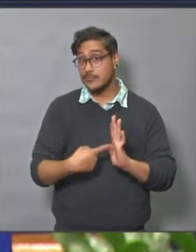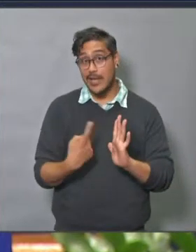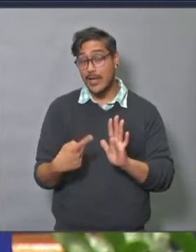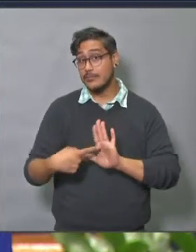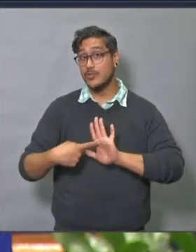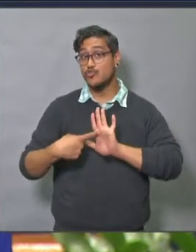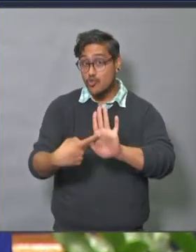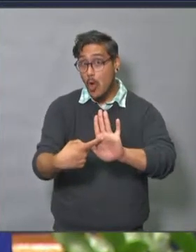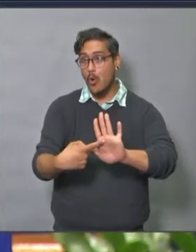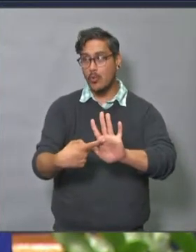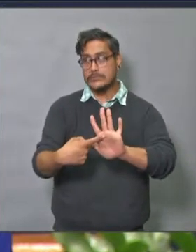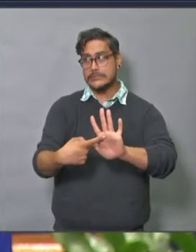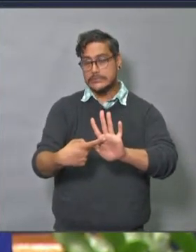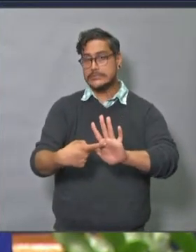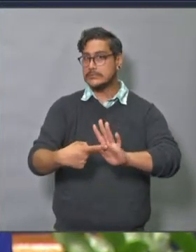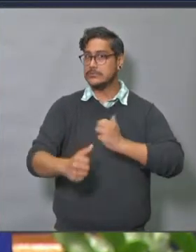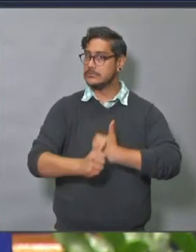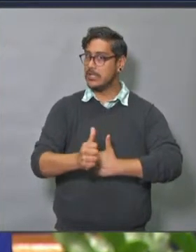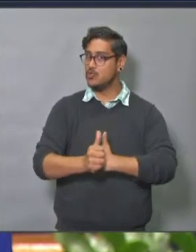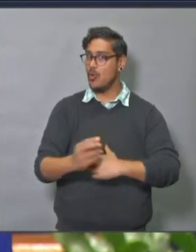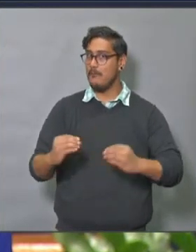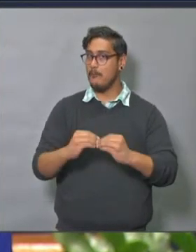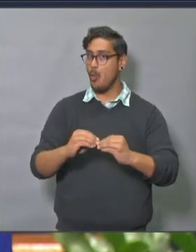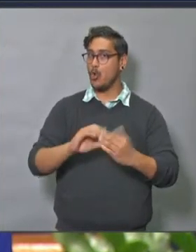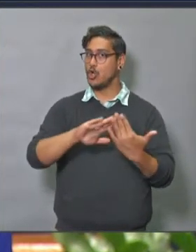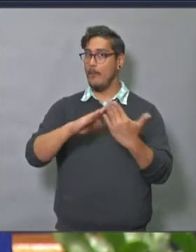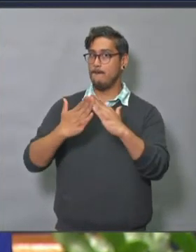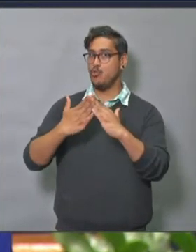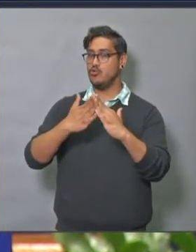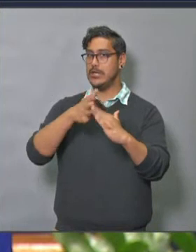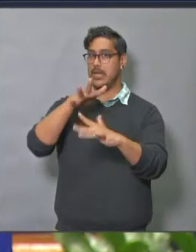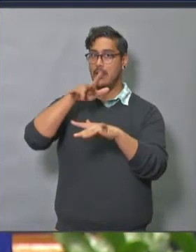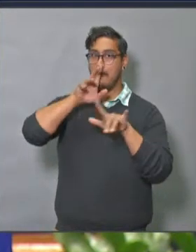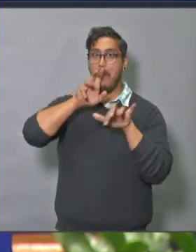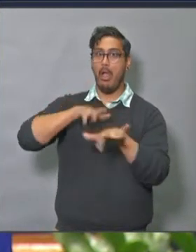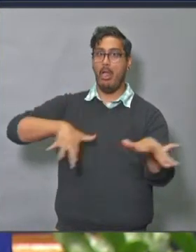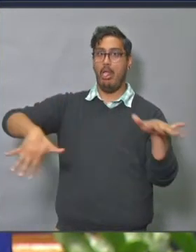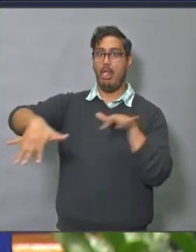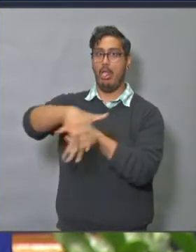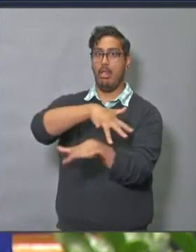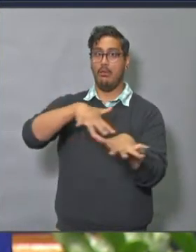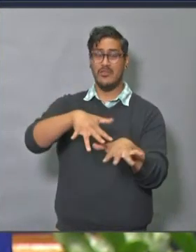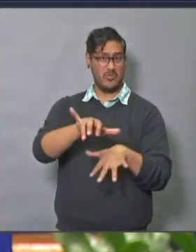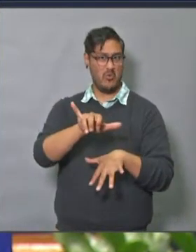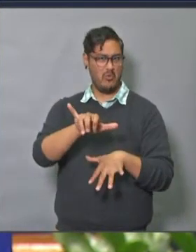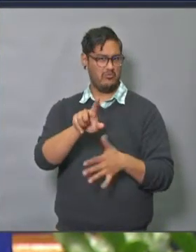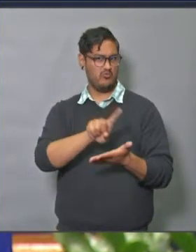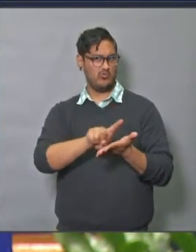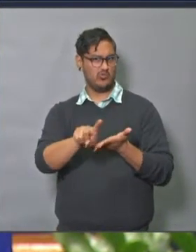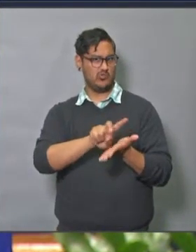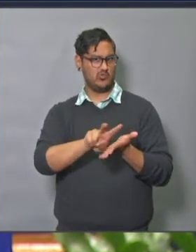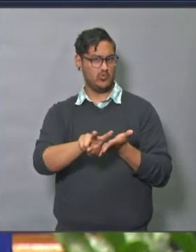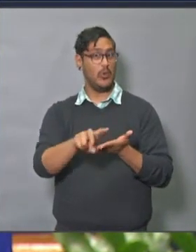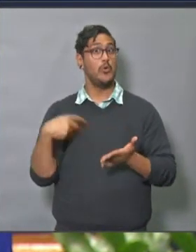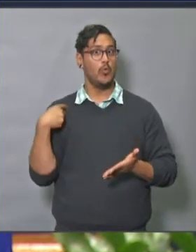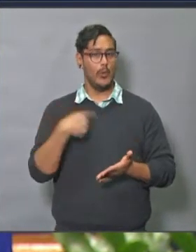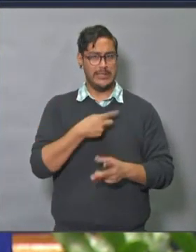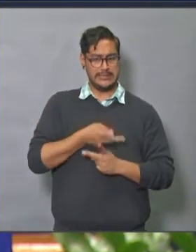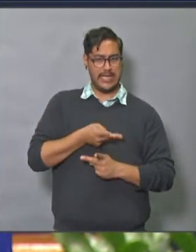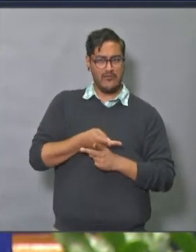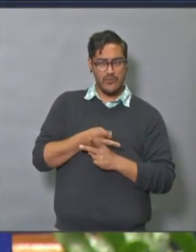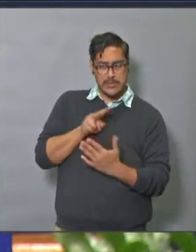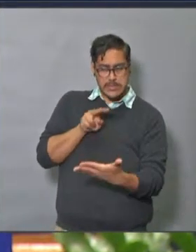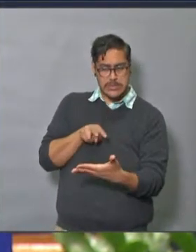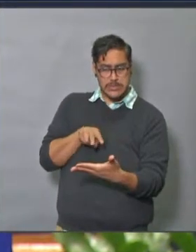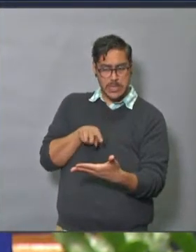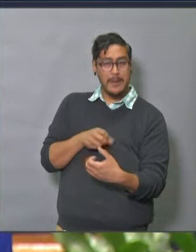about, a lot more community transmission. So we're going to watch that very carefully over the next few weeks. We're going to make sure we don't put ourselves in